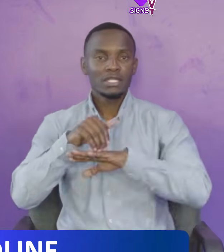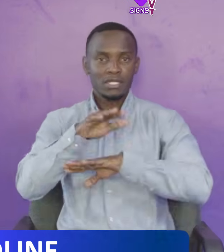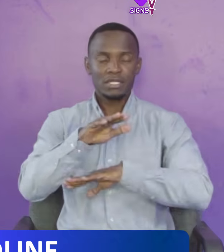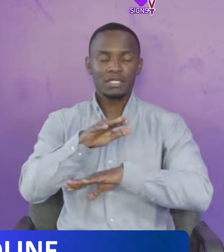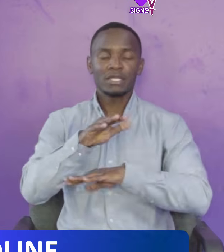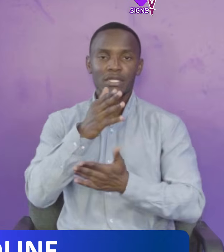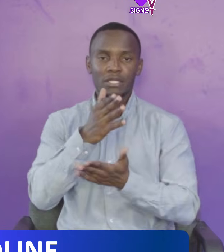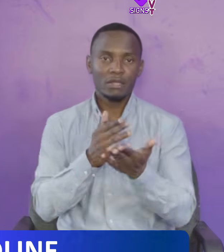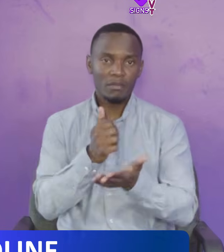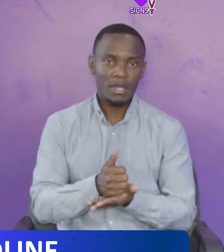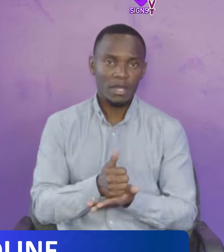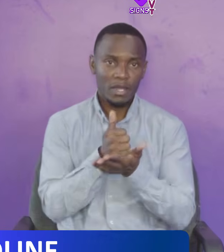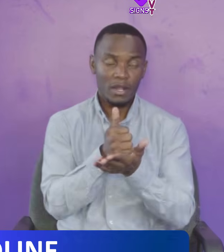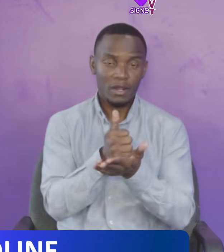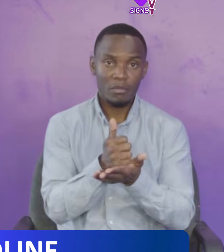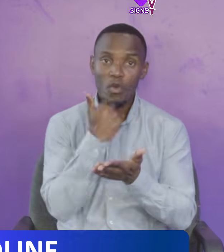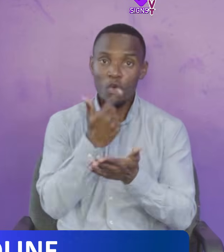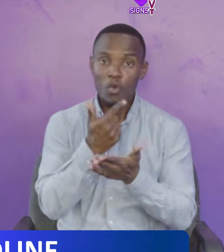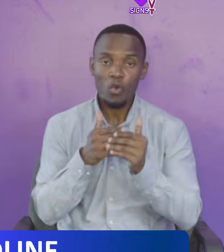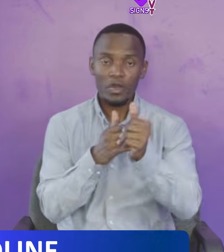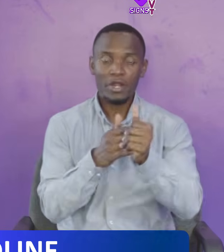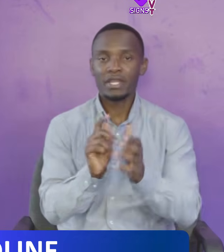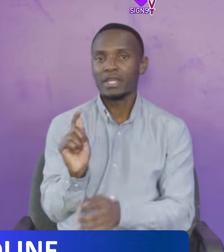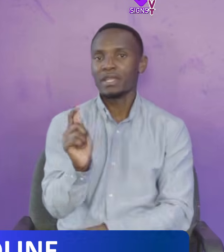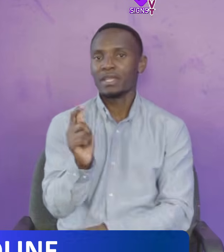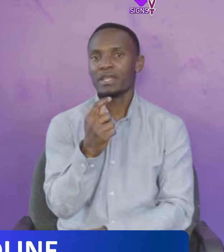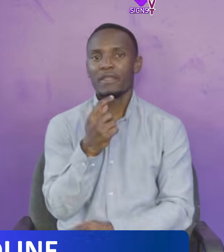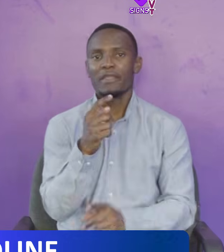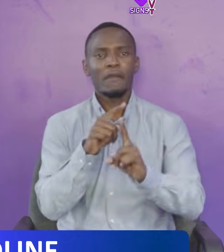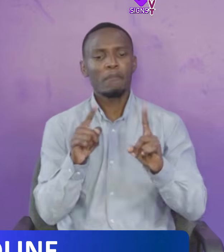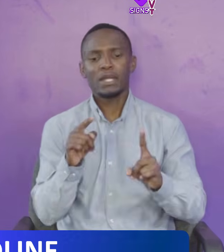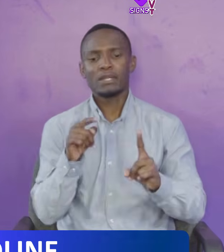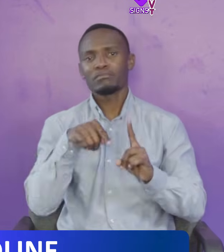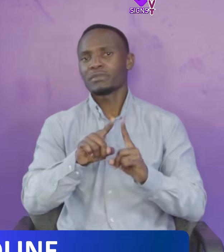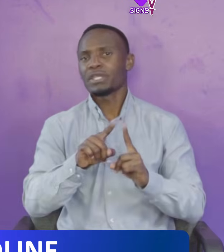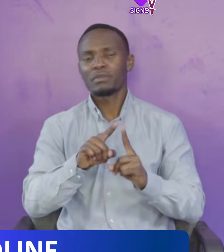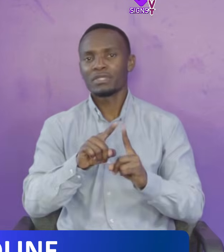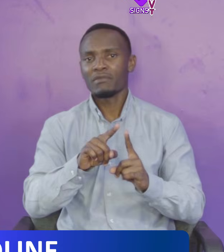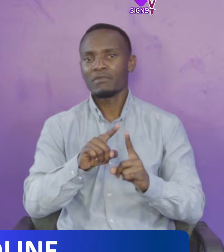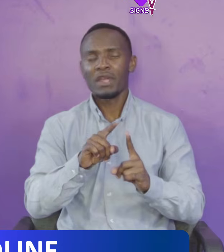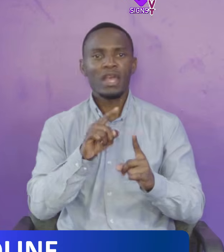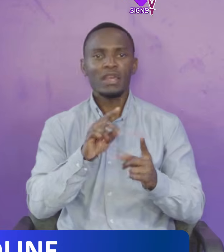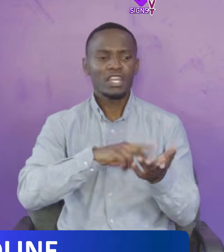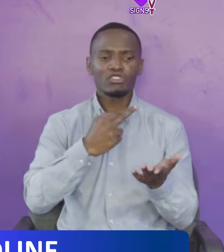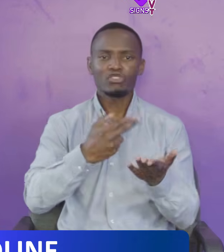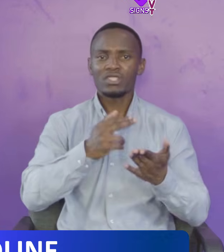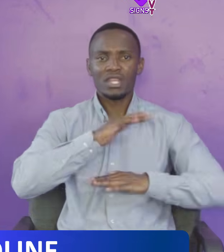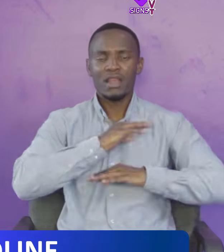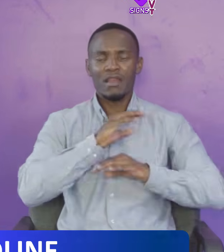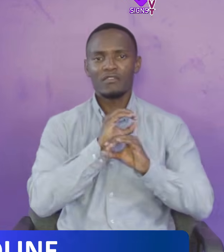country led by Kenya. However, the under-equipped, underfunded team, which has only about